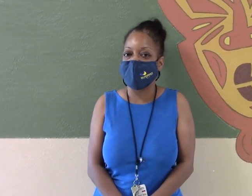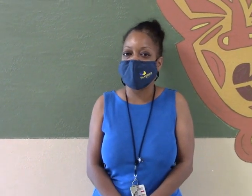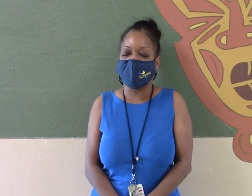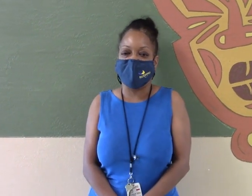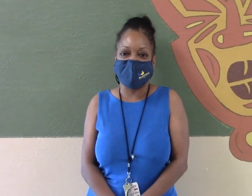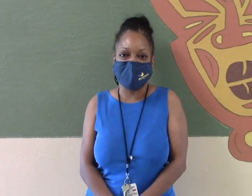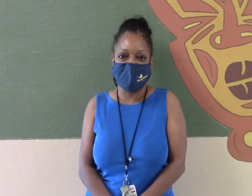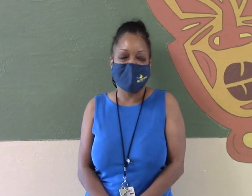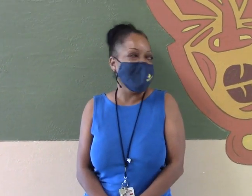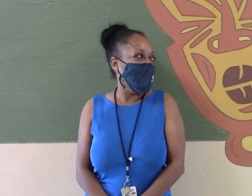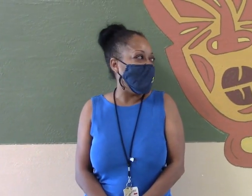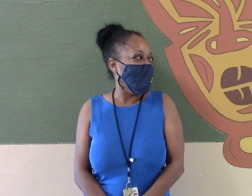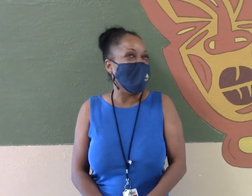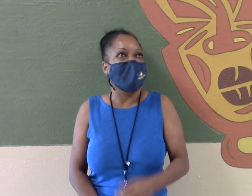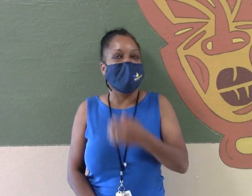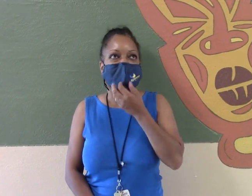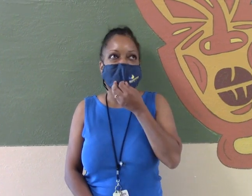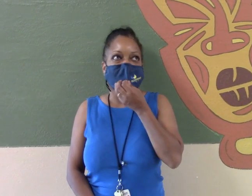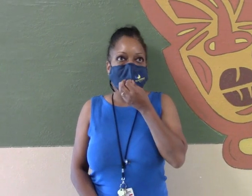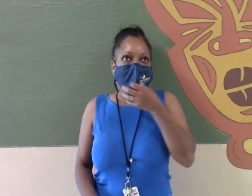proud of my country.